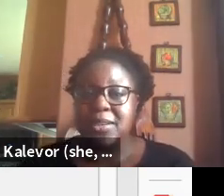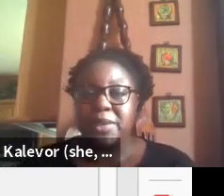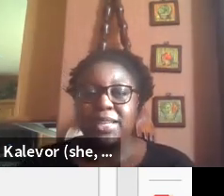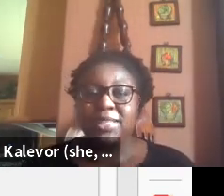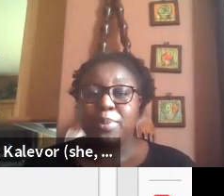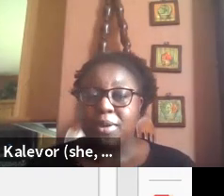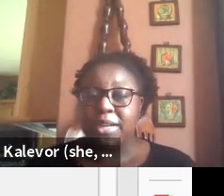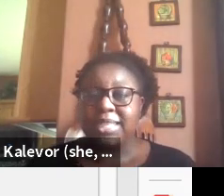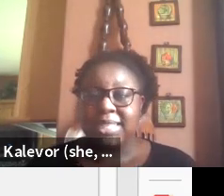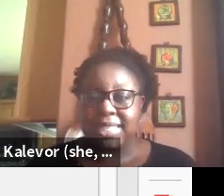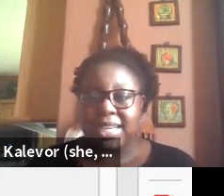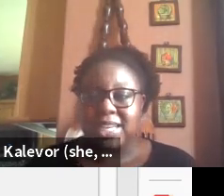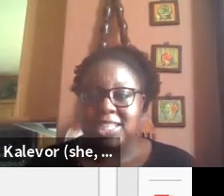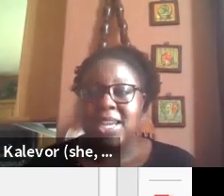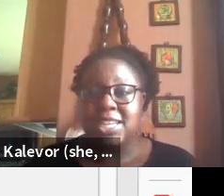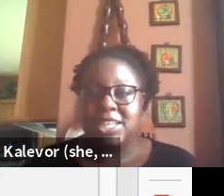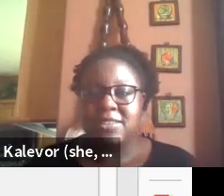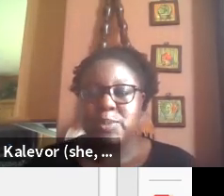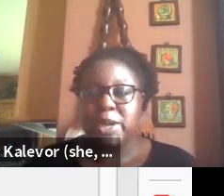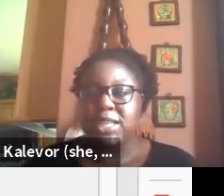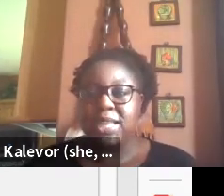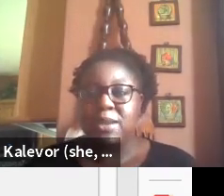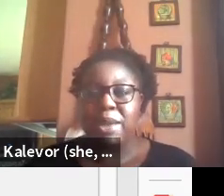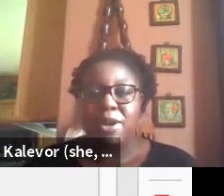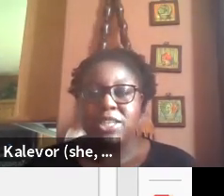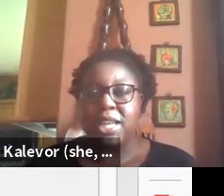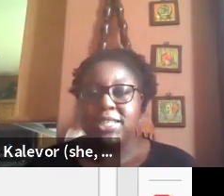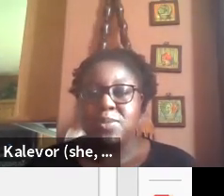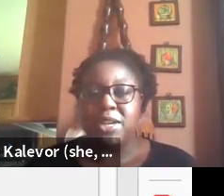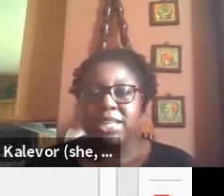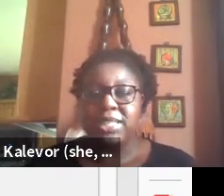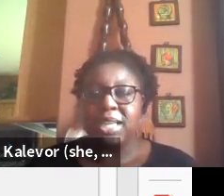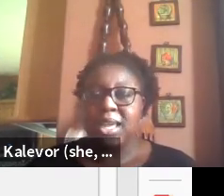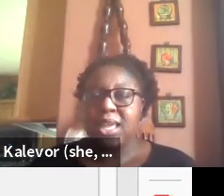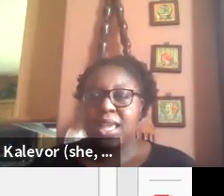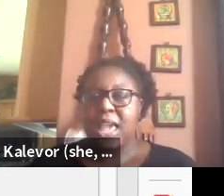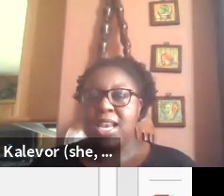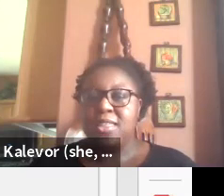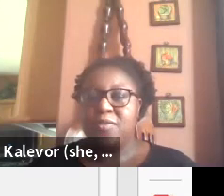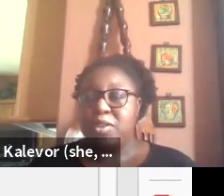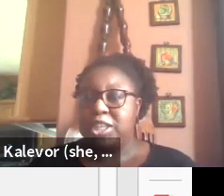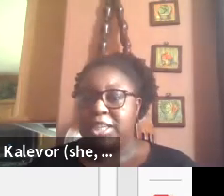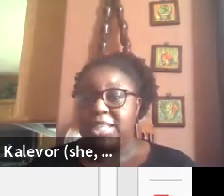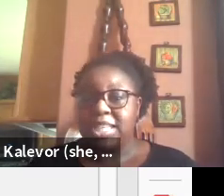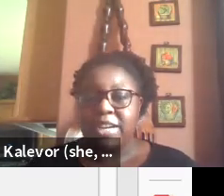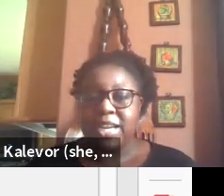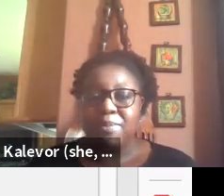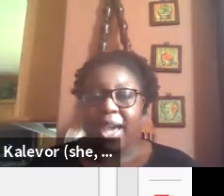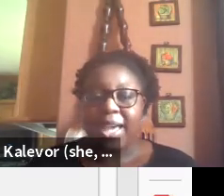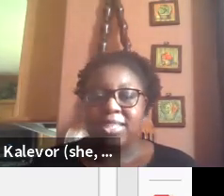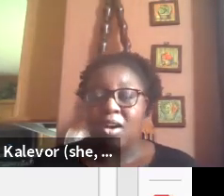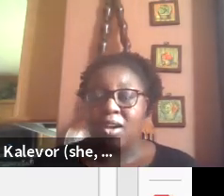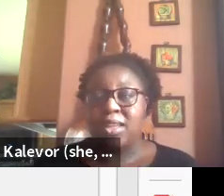the present, we could support existing initiatives, especially led by marginalized communities. And in the future,